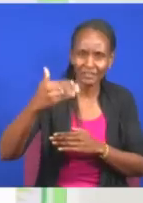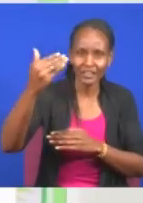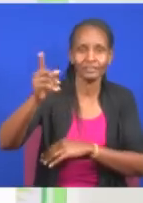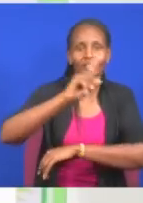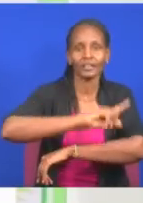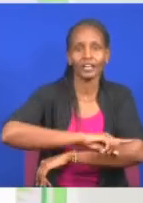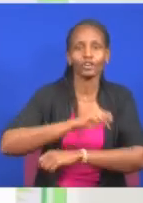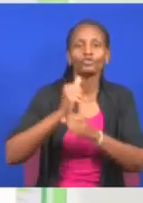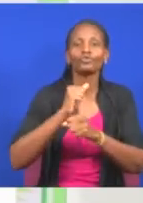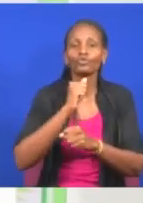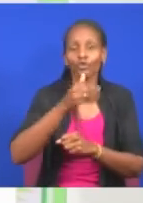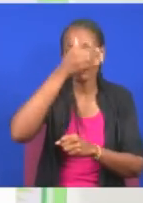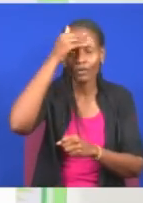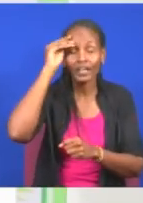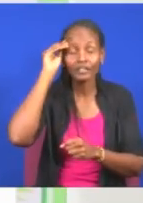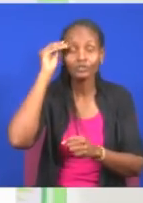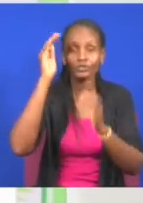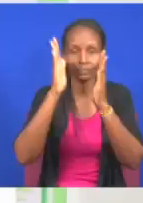not forget to pray. When you wake up,